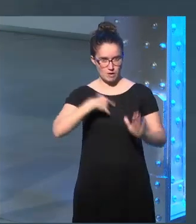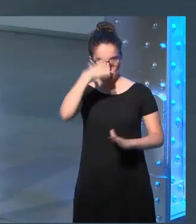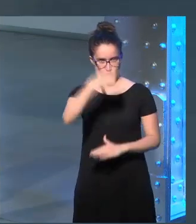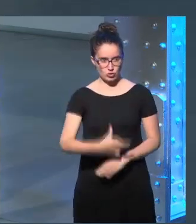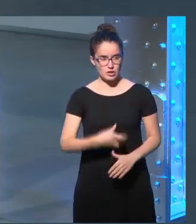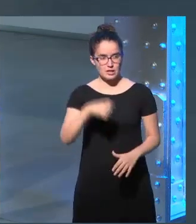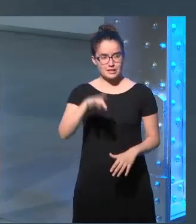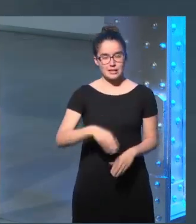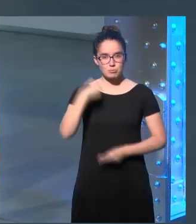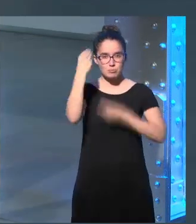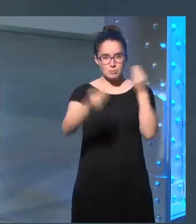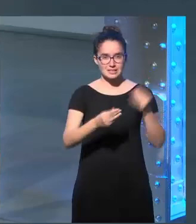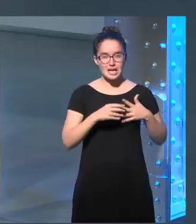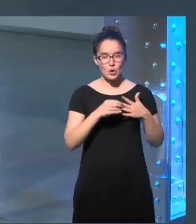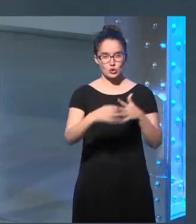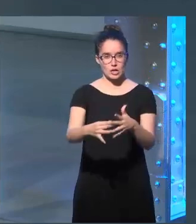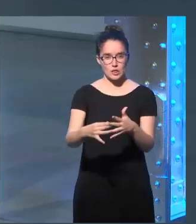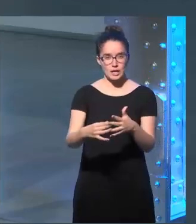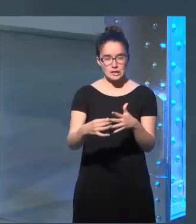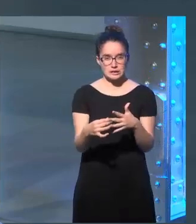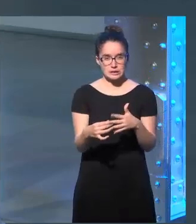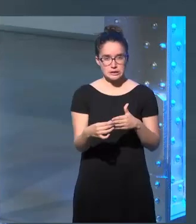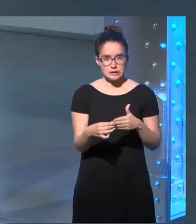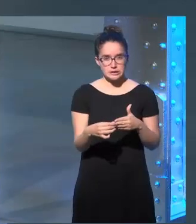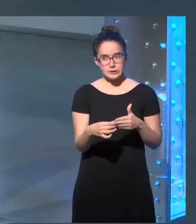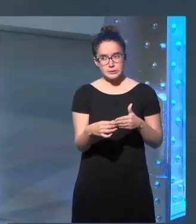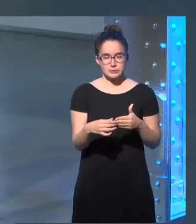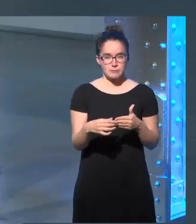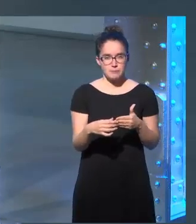population, in your group of people, who thinks that the leaders